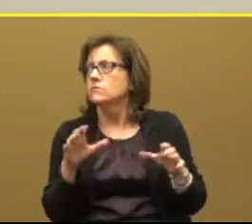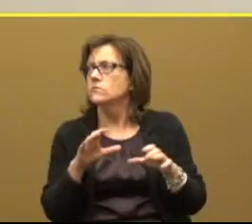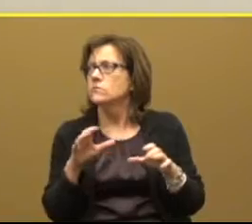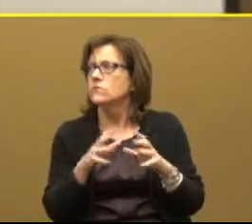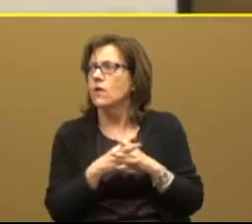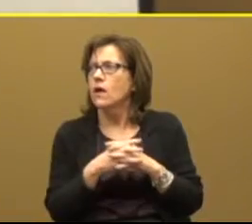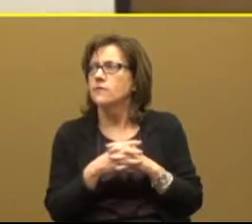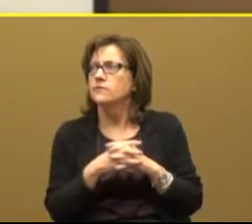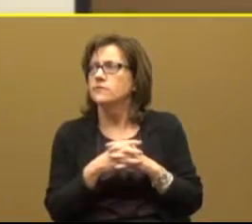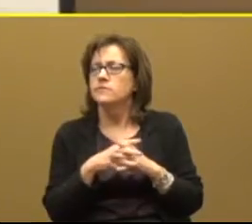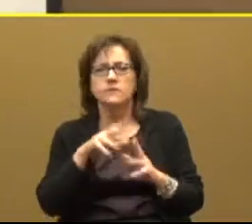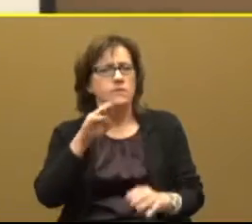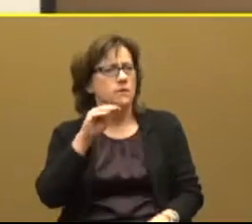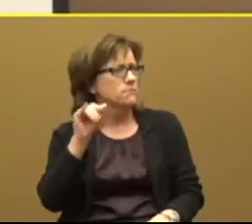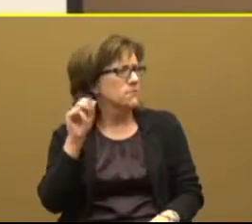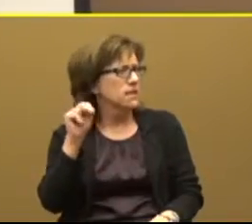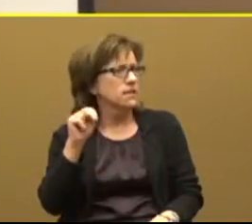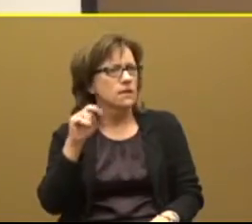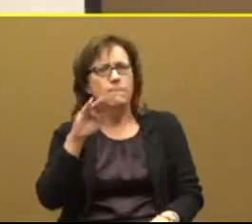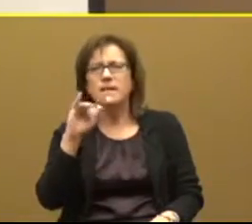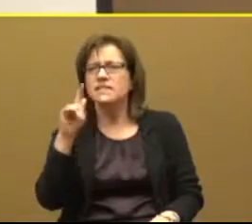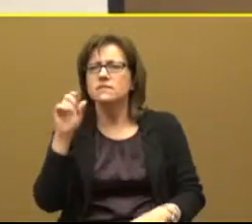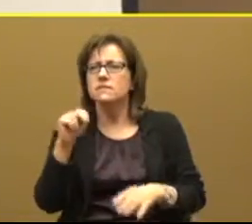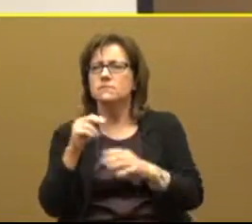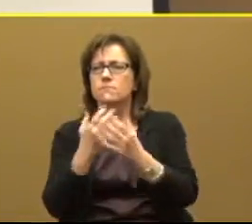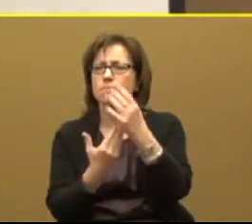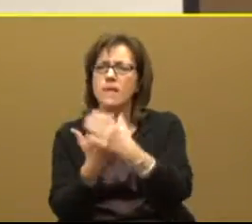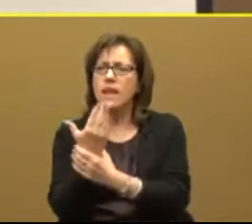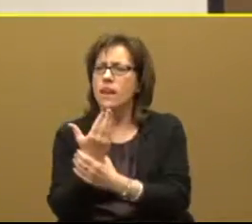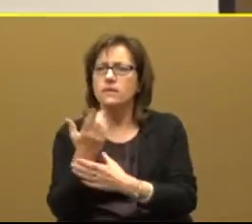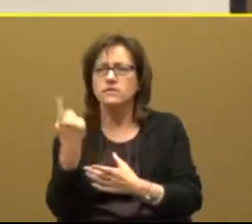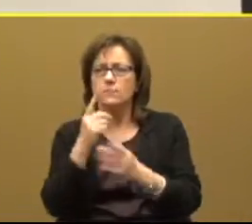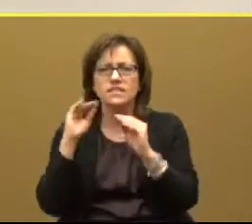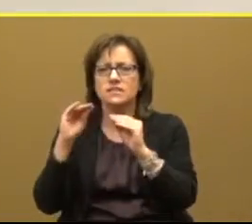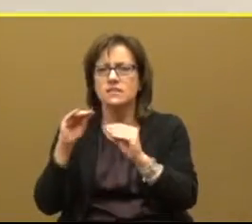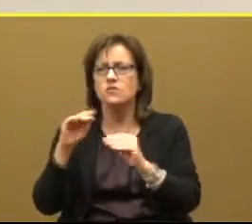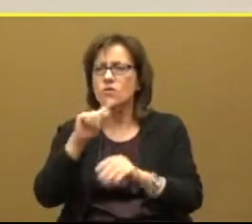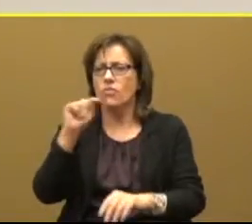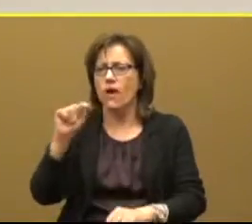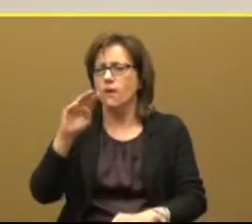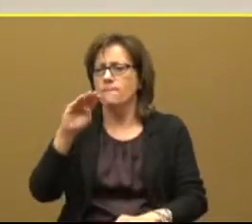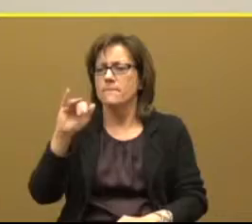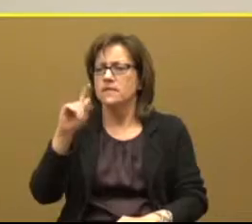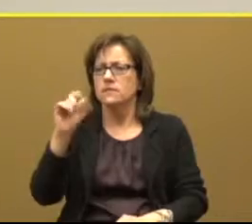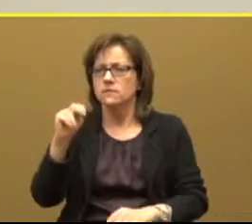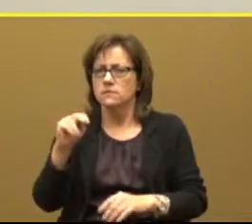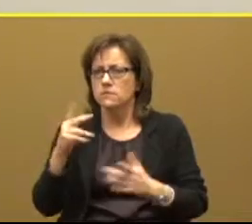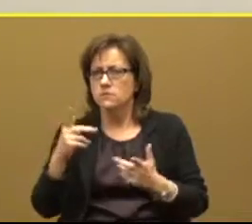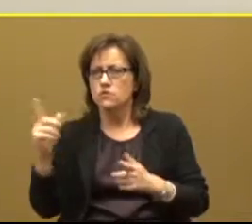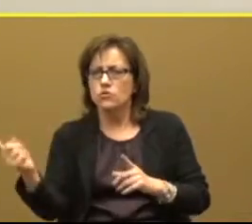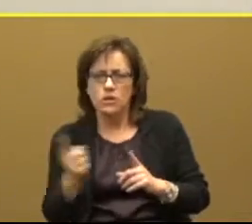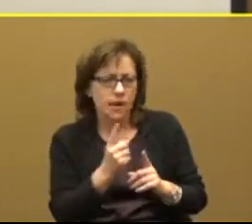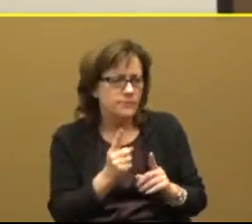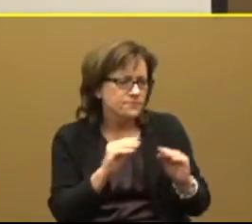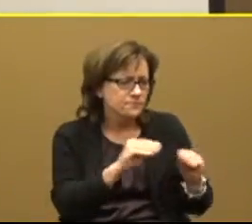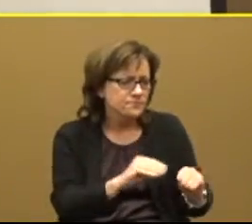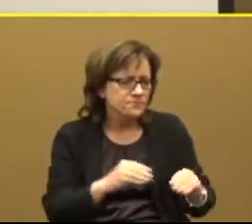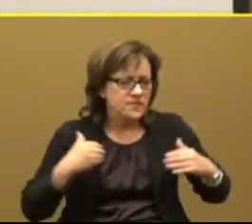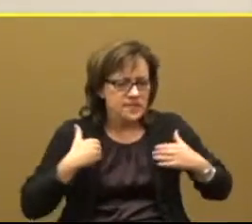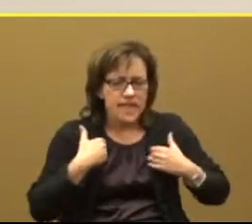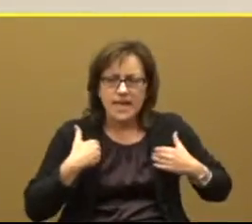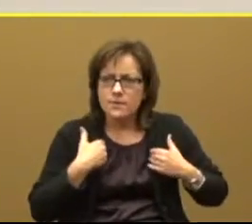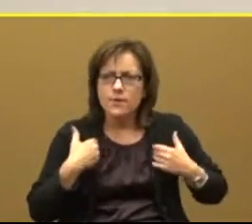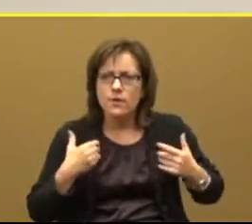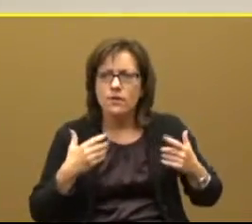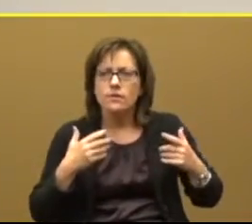right? If somebody's teaching the mitten. And so you're doing the mitten, and they're going to come and they're going to put that animal on the gigantic thing that you spent your